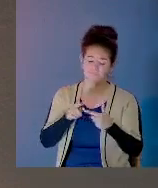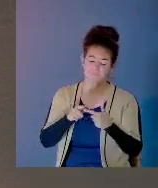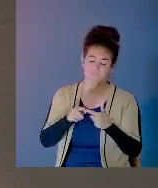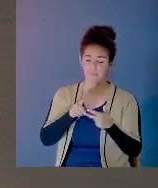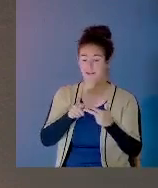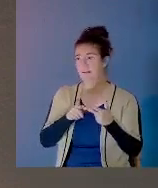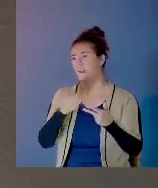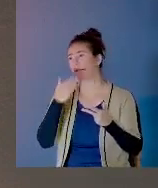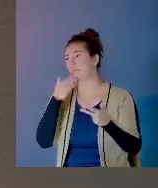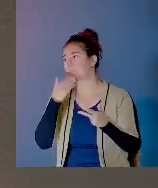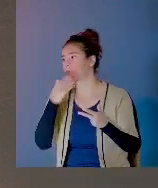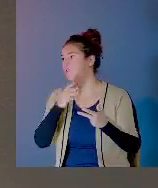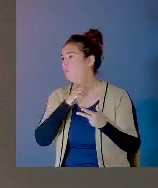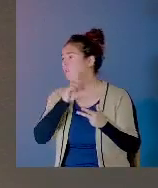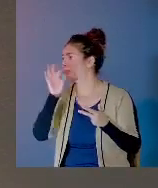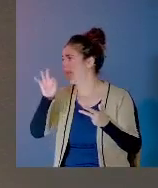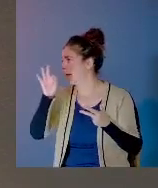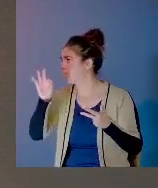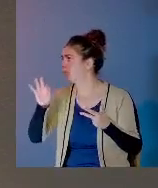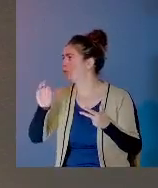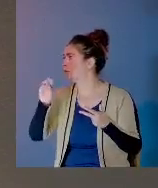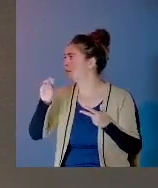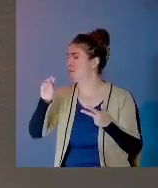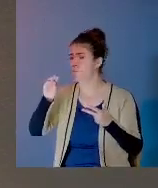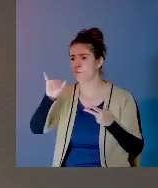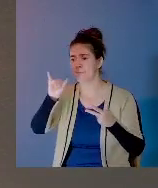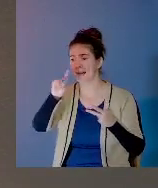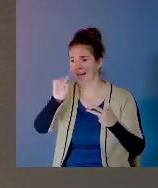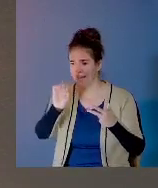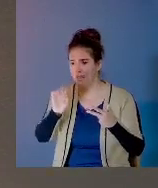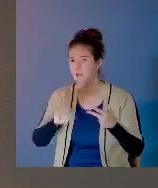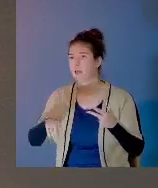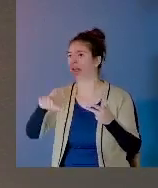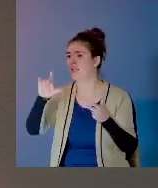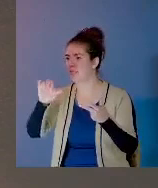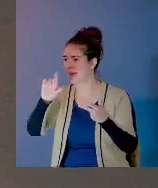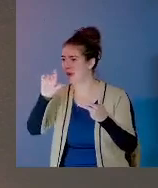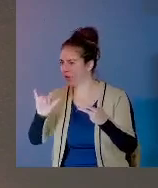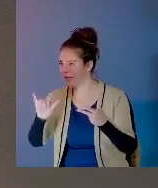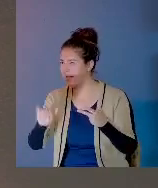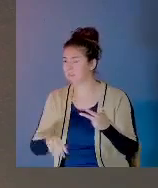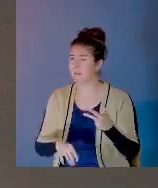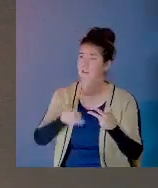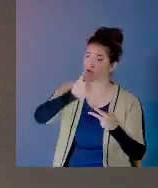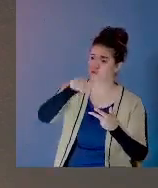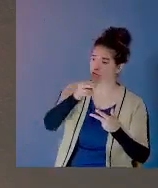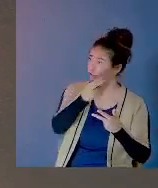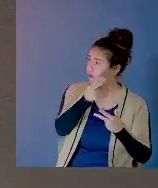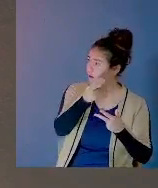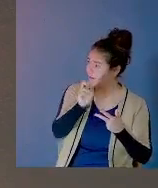John, thank you for all that you've taught us and shown us and accepted us.